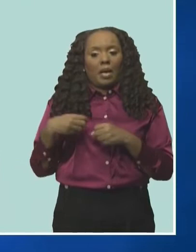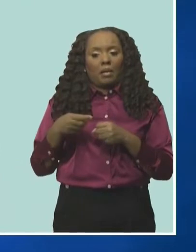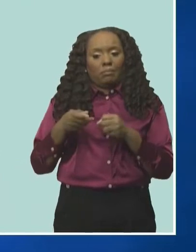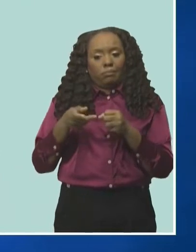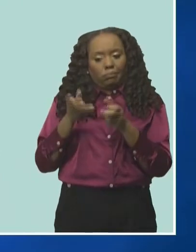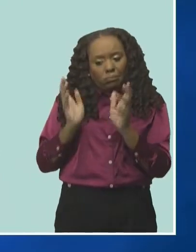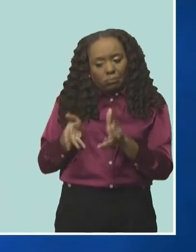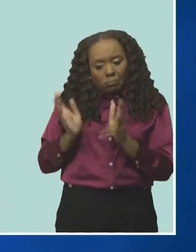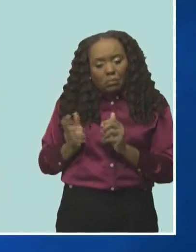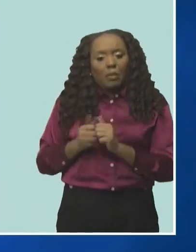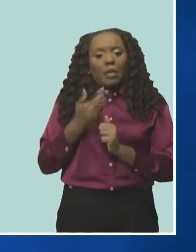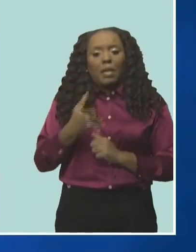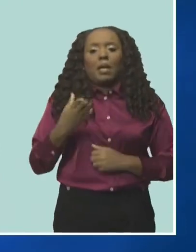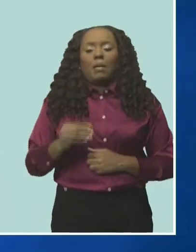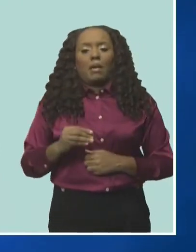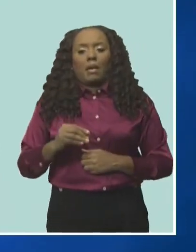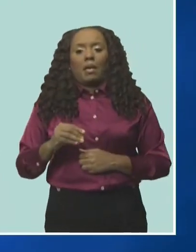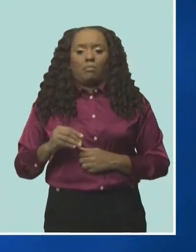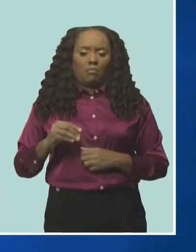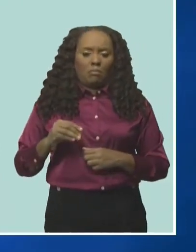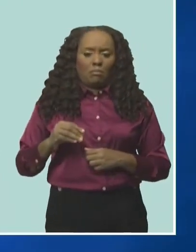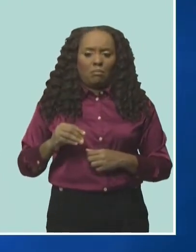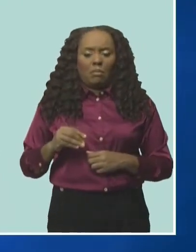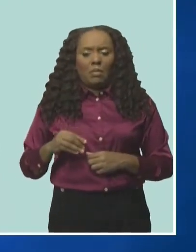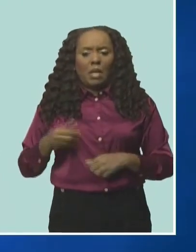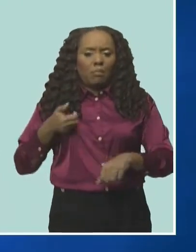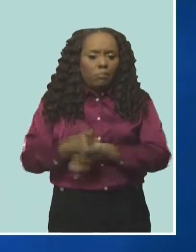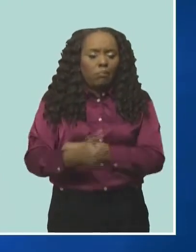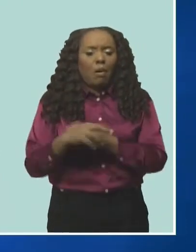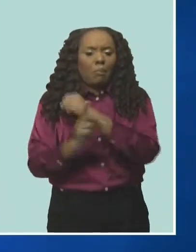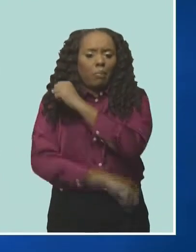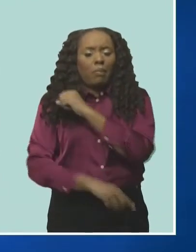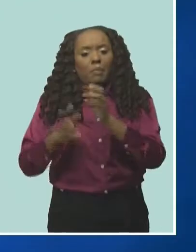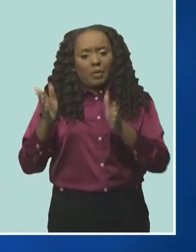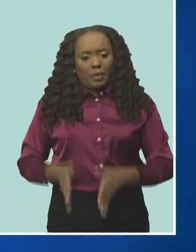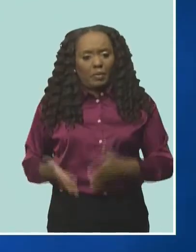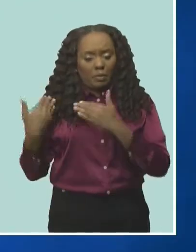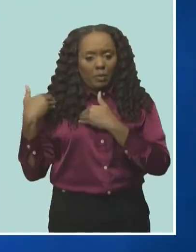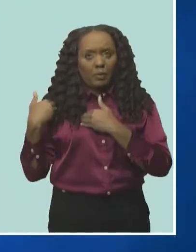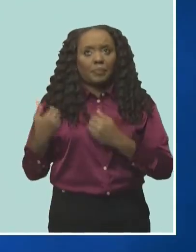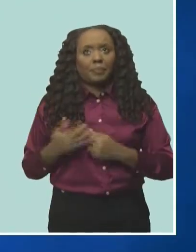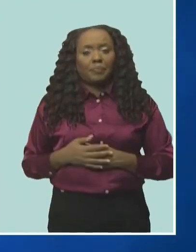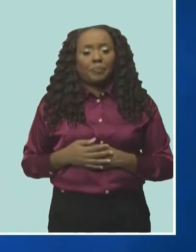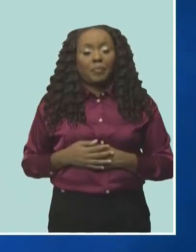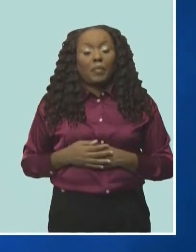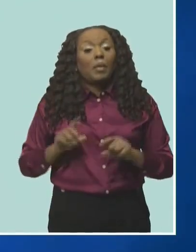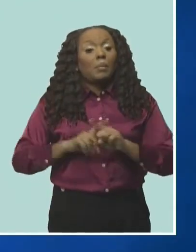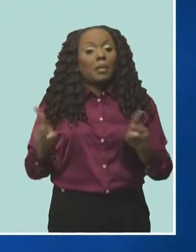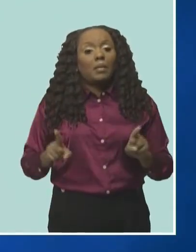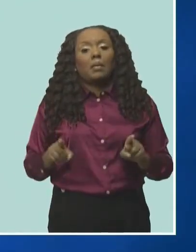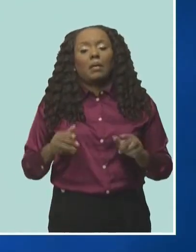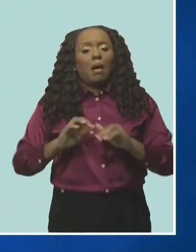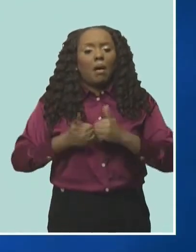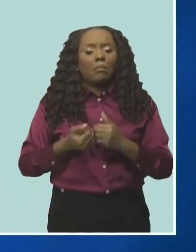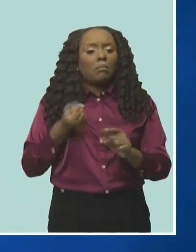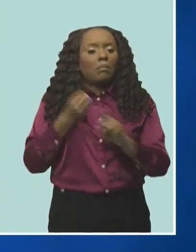there to be able to prosecute. But I want to get, apart from the technology issues, to the issues that affect people in Barbados and why